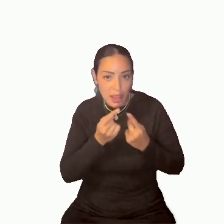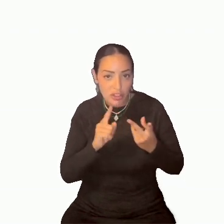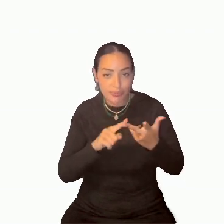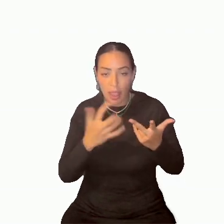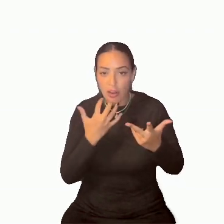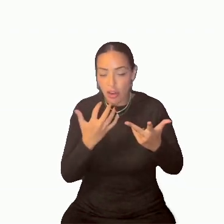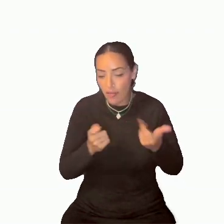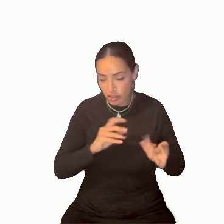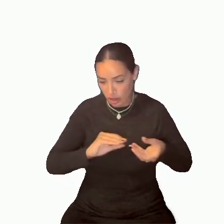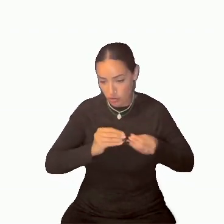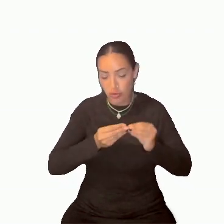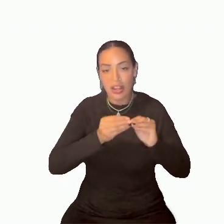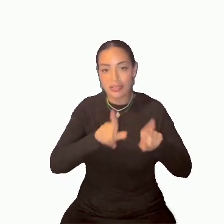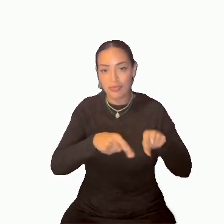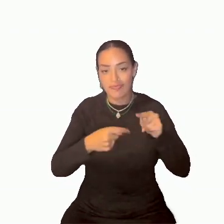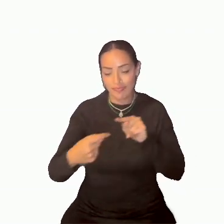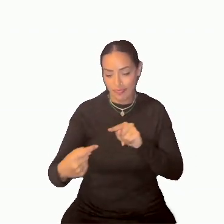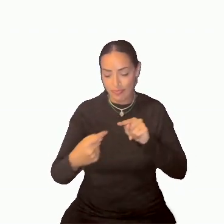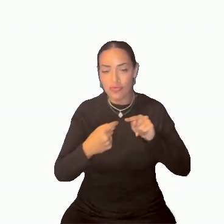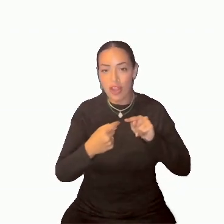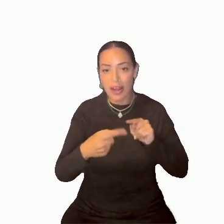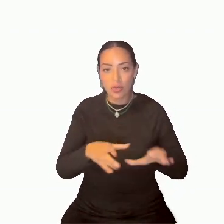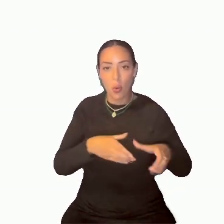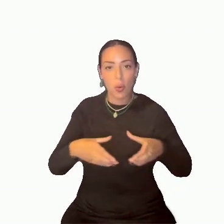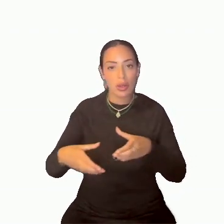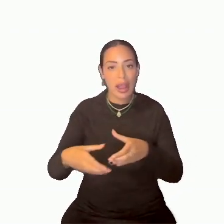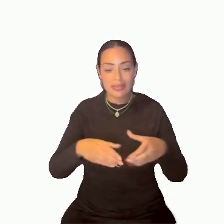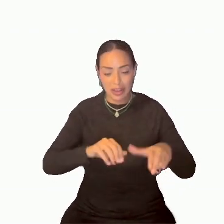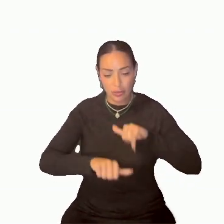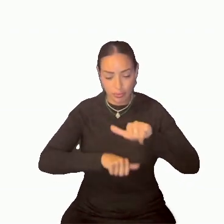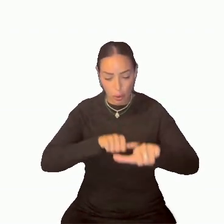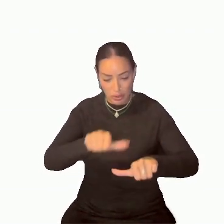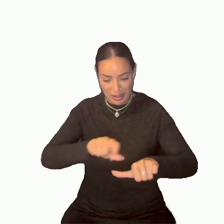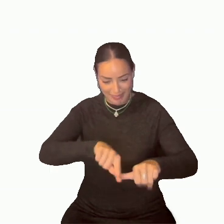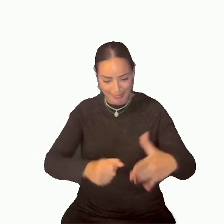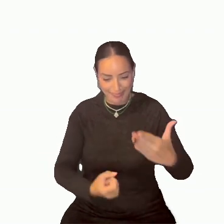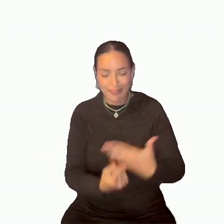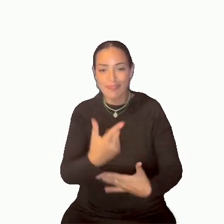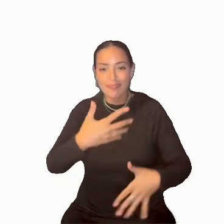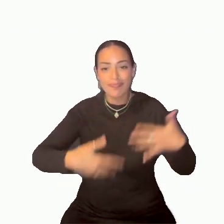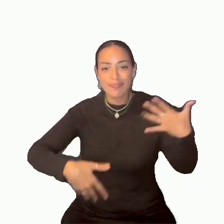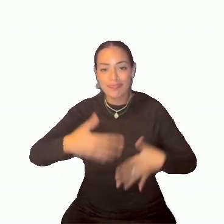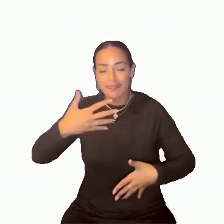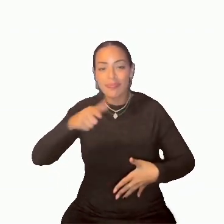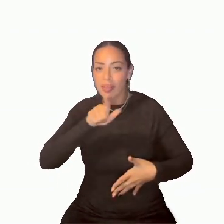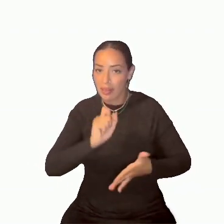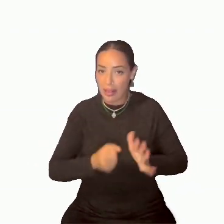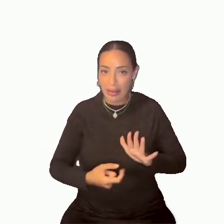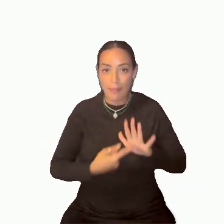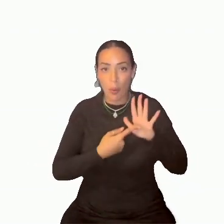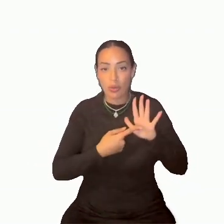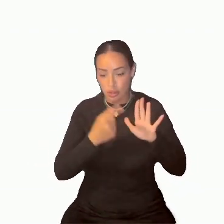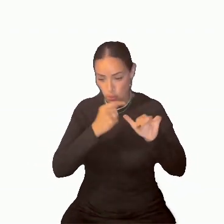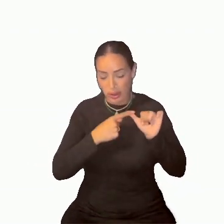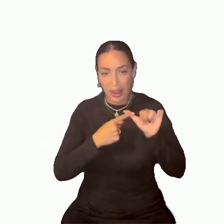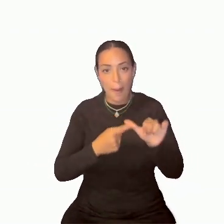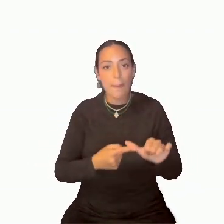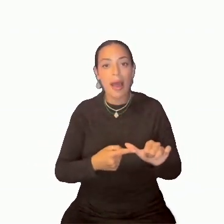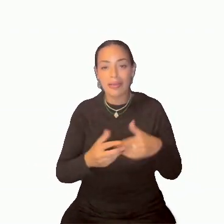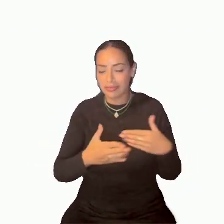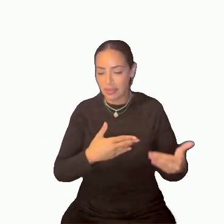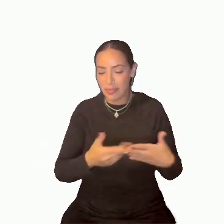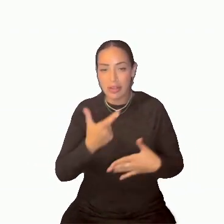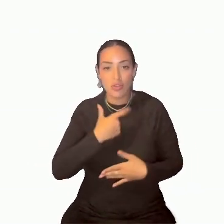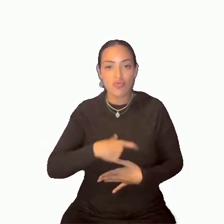and creativity to challenge organisational processes which cause harm, are applicable regardless of your role and the context in which